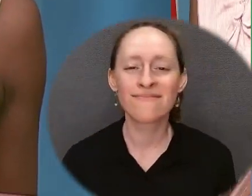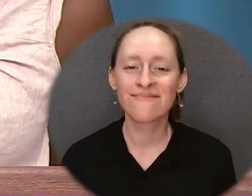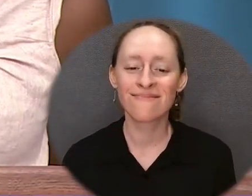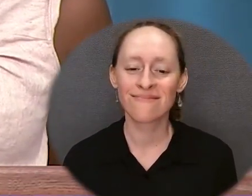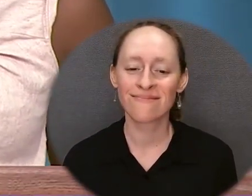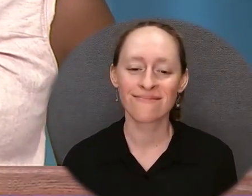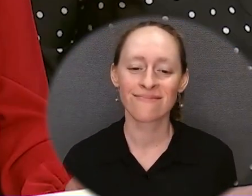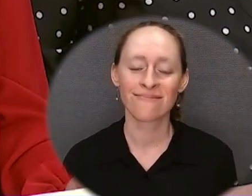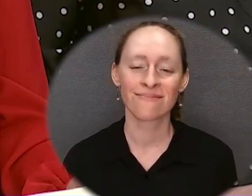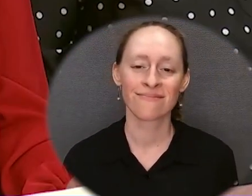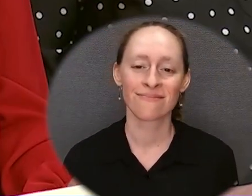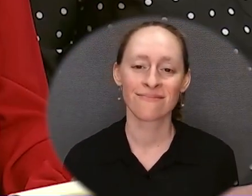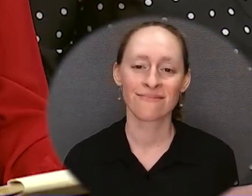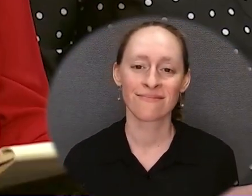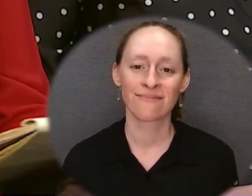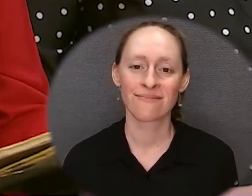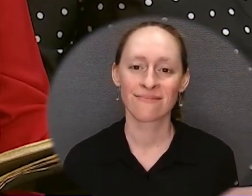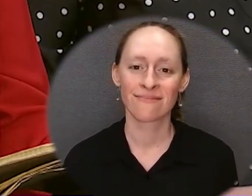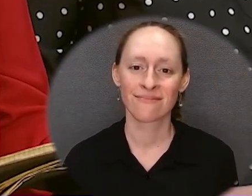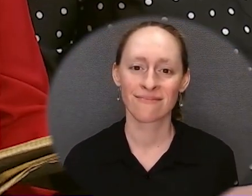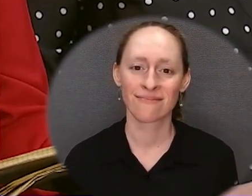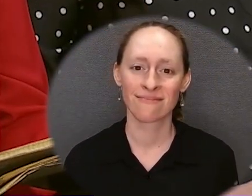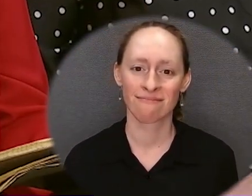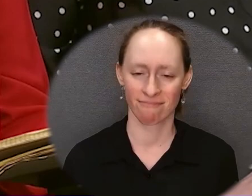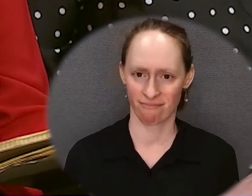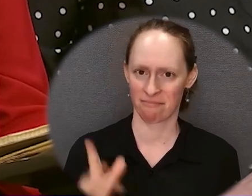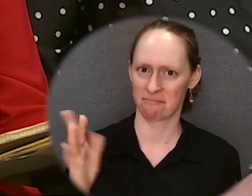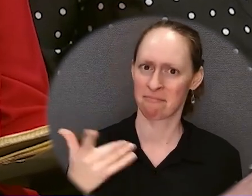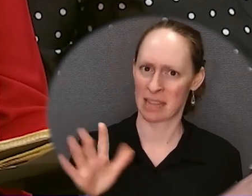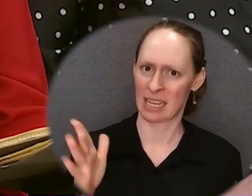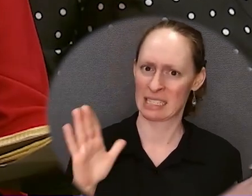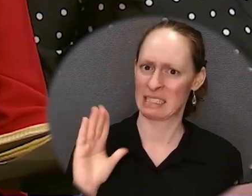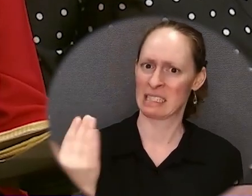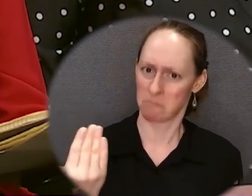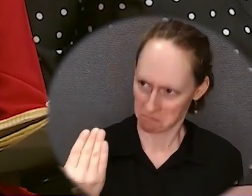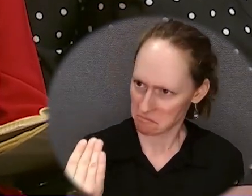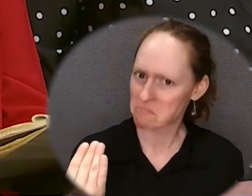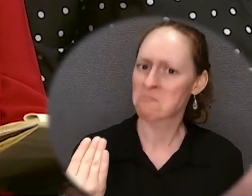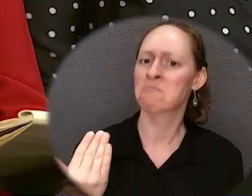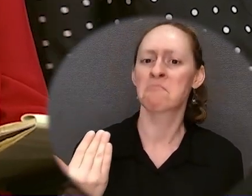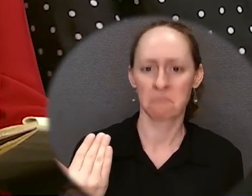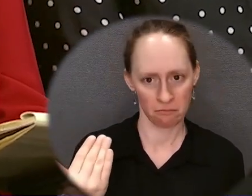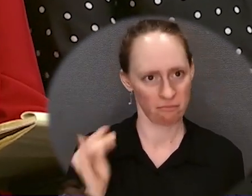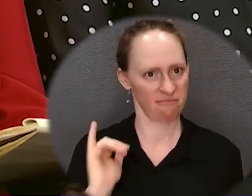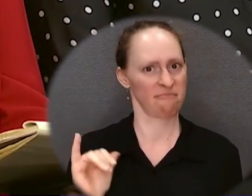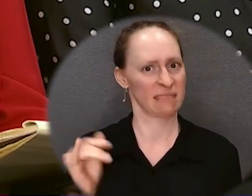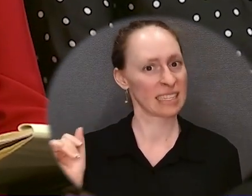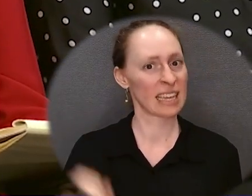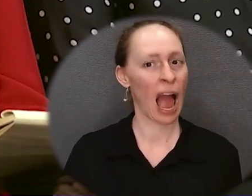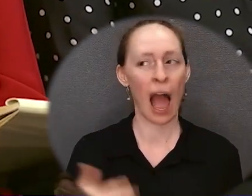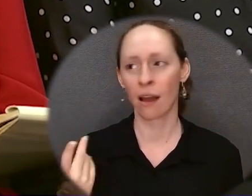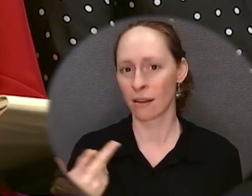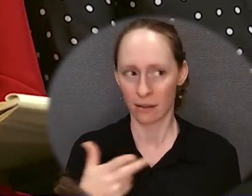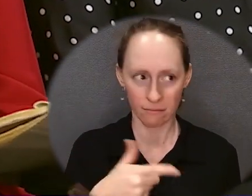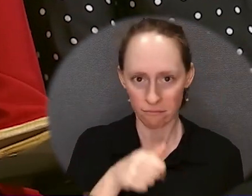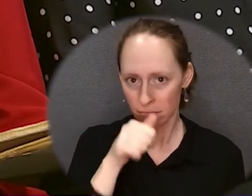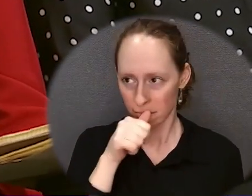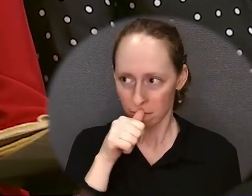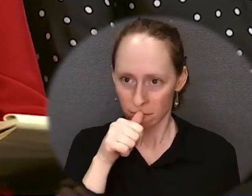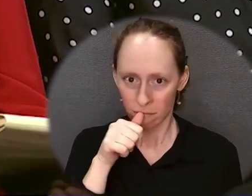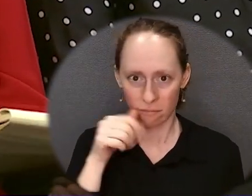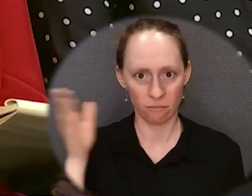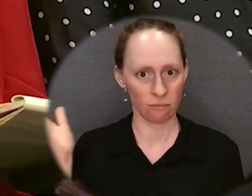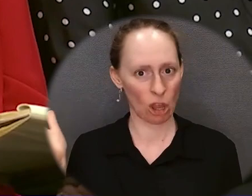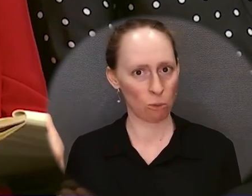This episode kind of shines a light on the fact that you can bring in illegal substances into the White House. So what's